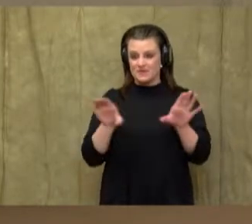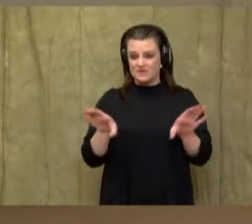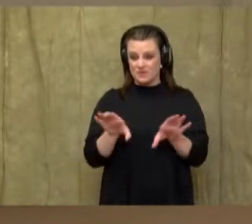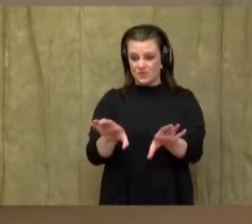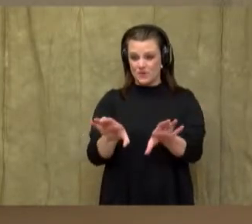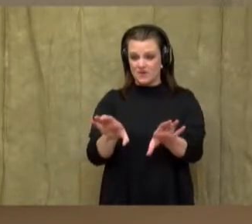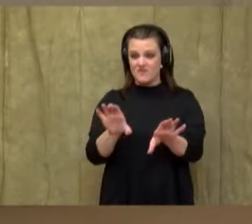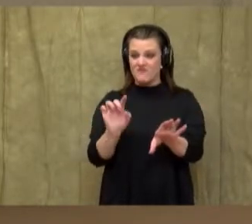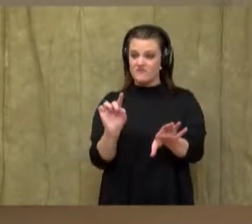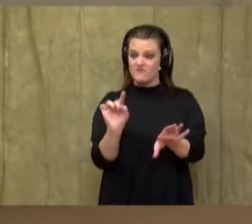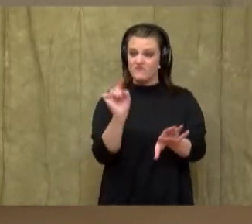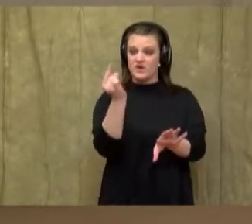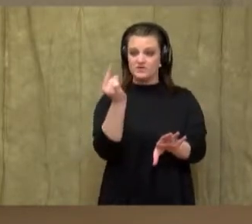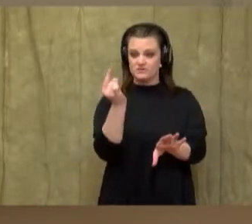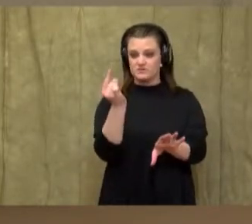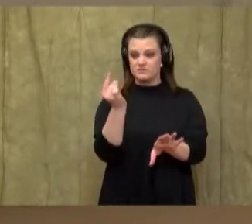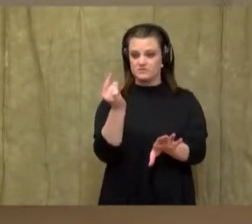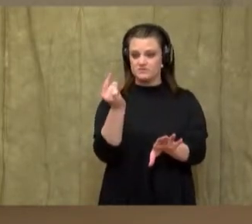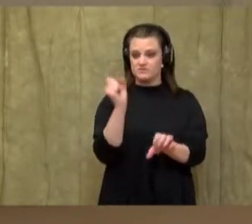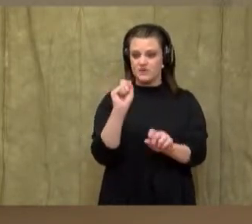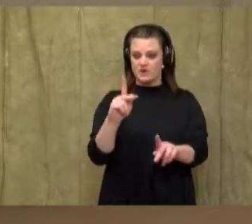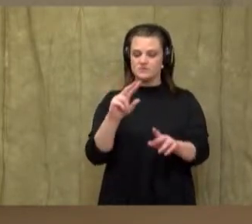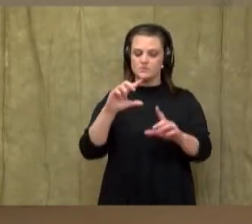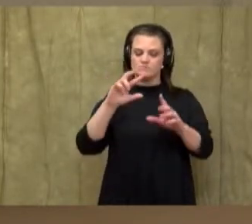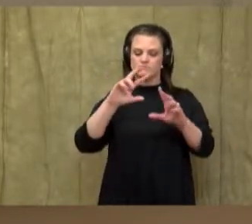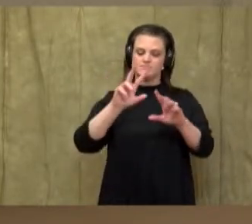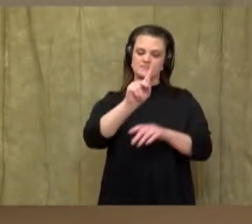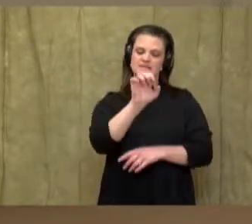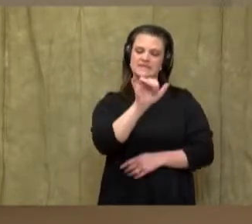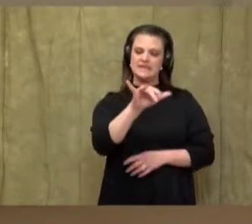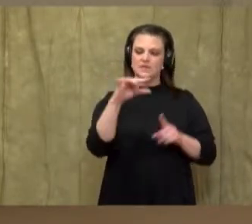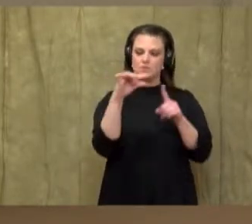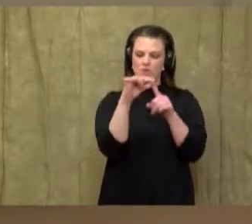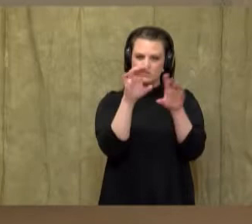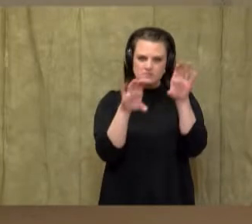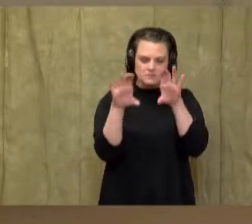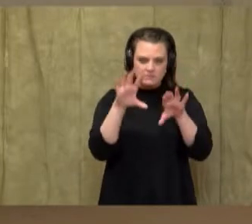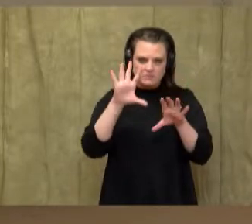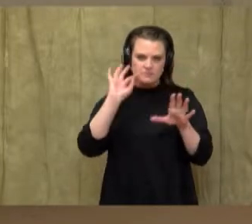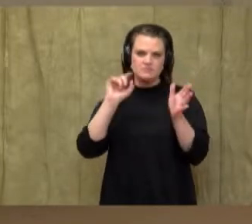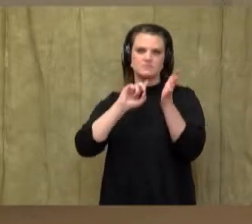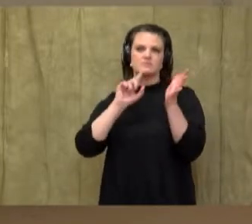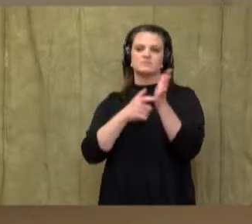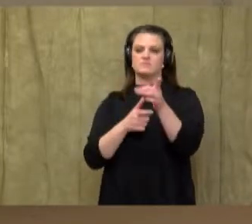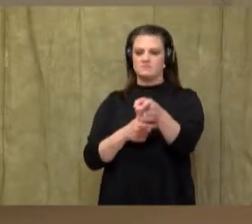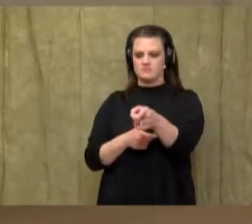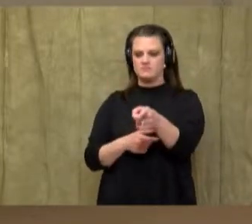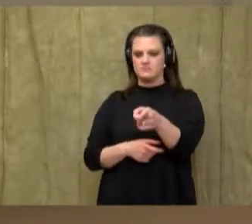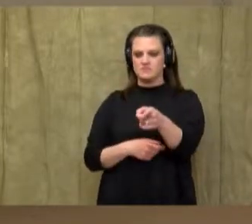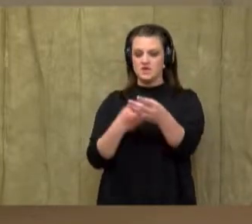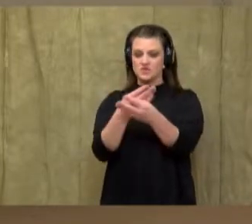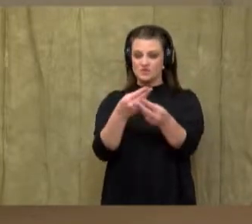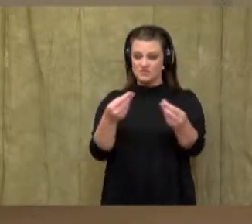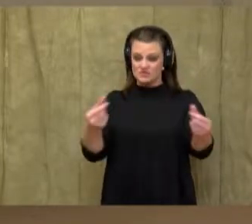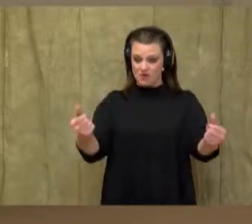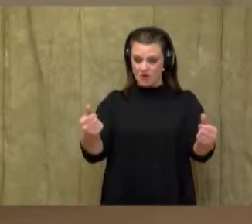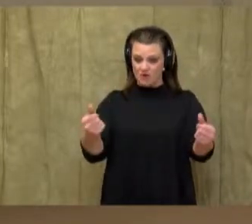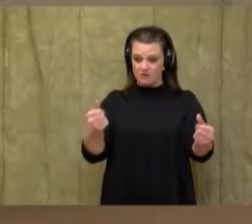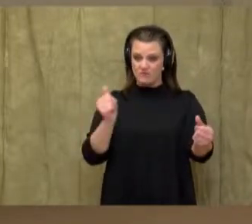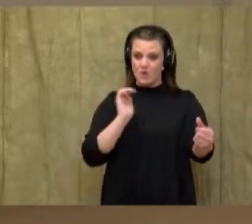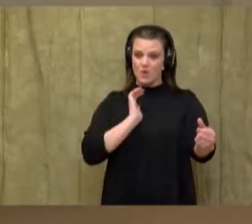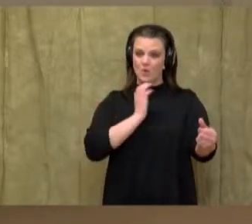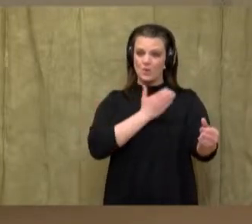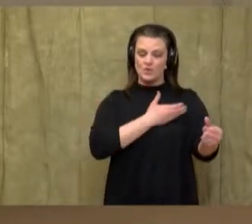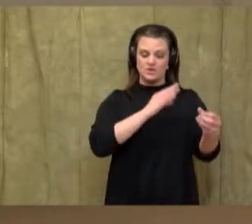it first. So we have to look for key words. So in order to solve this, I need to make sure I write the numbers